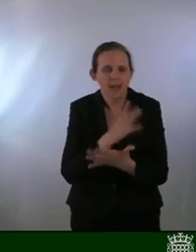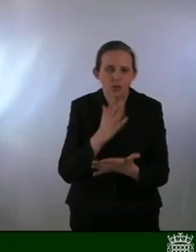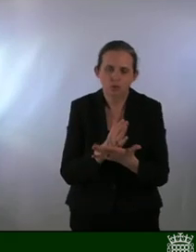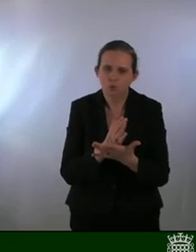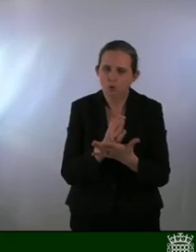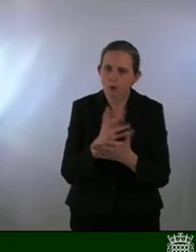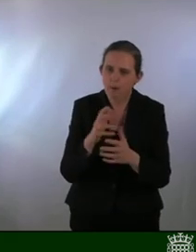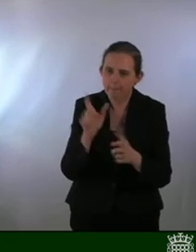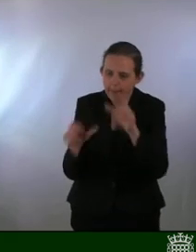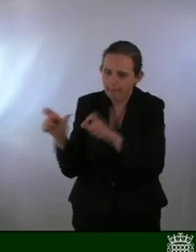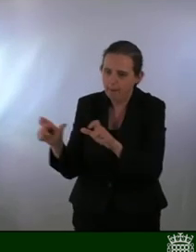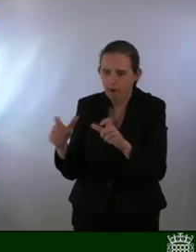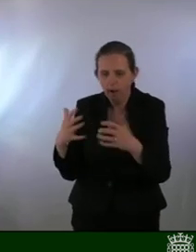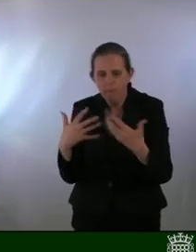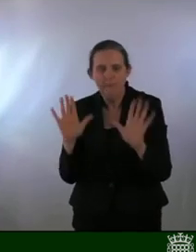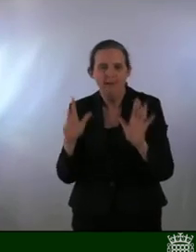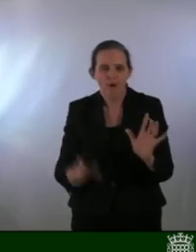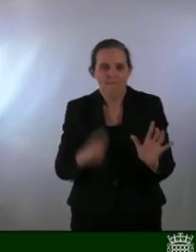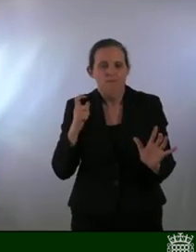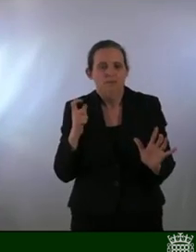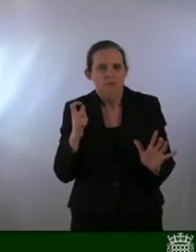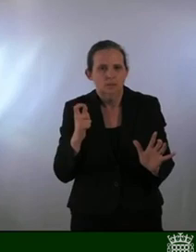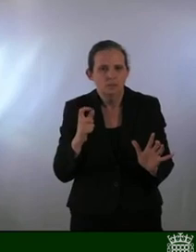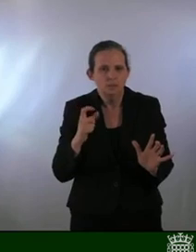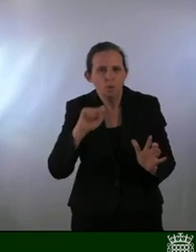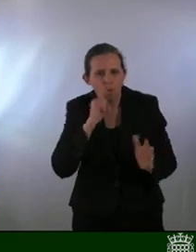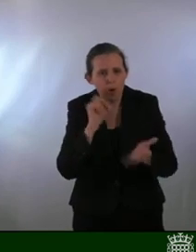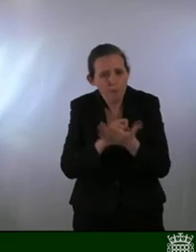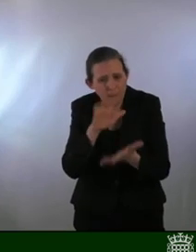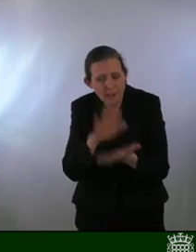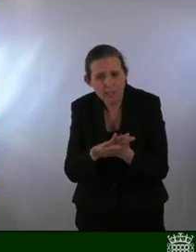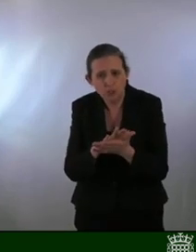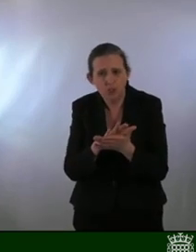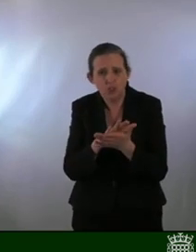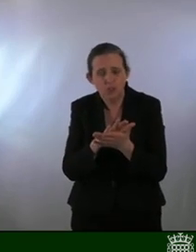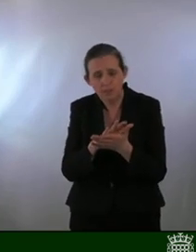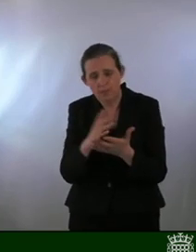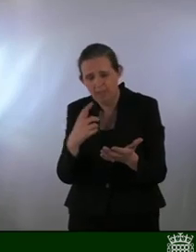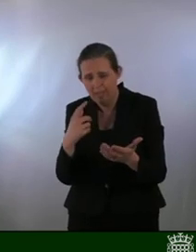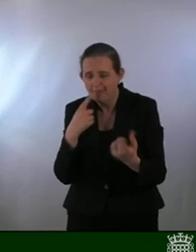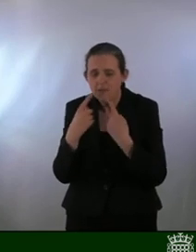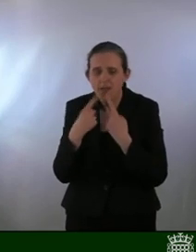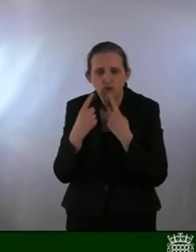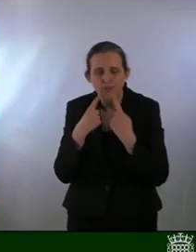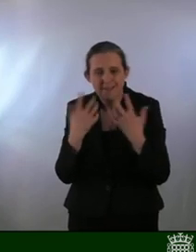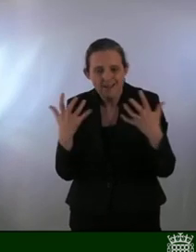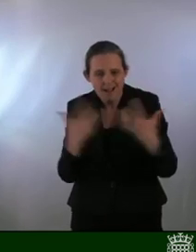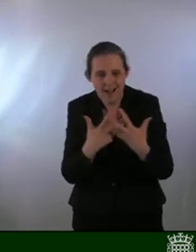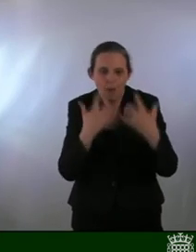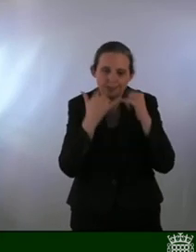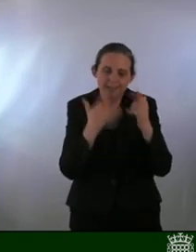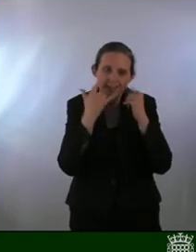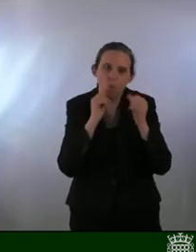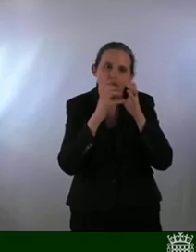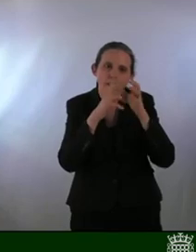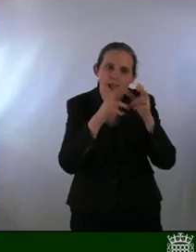just clarify whether he will be publishing the advice that explains the rationale for how testing will be expanded, so that people understand what